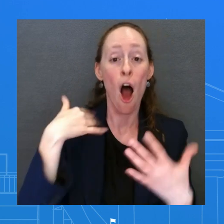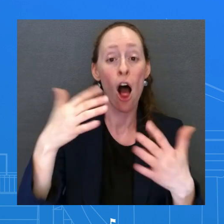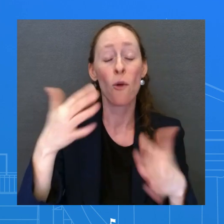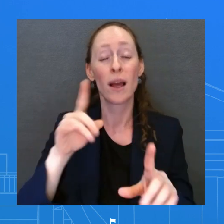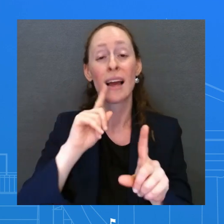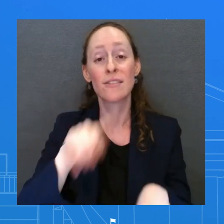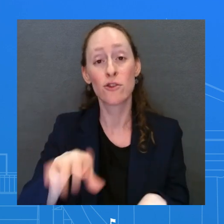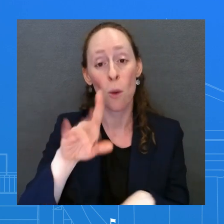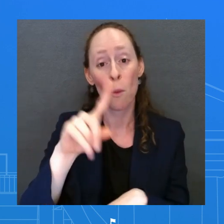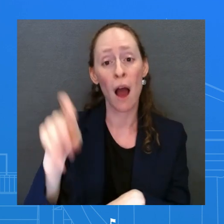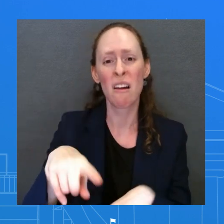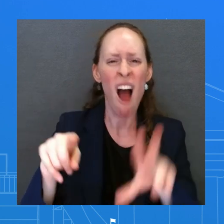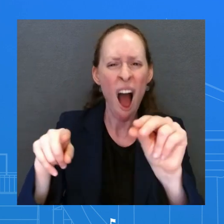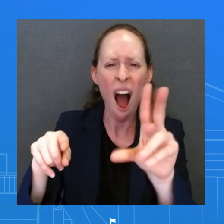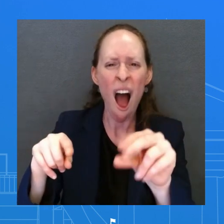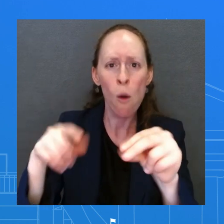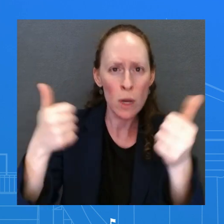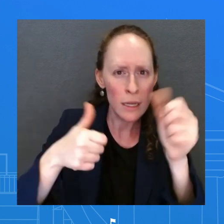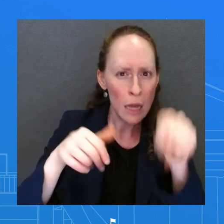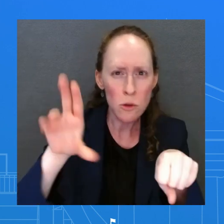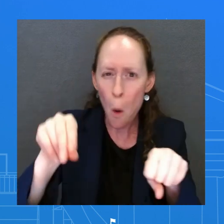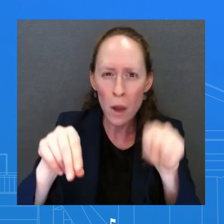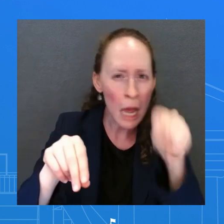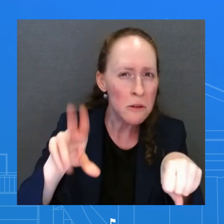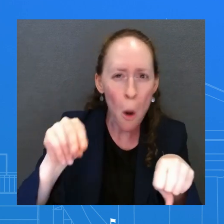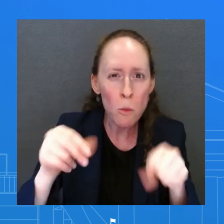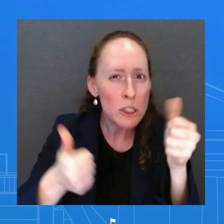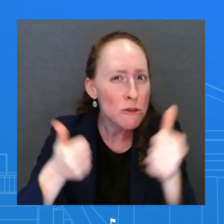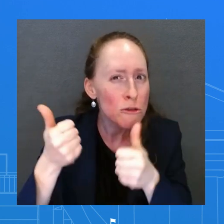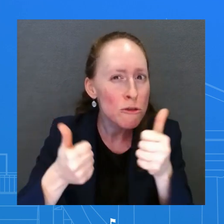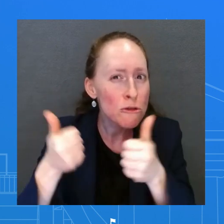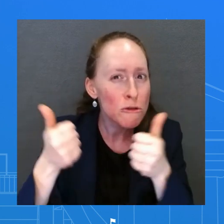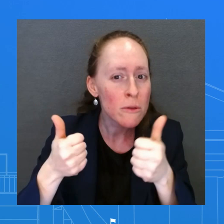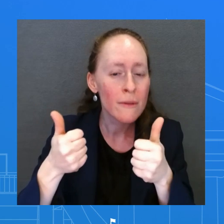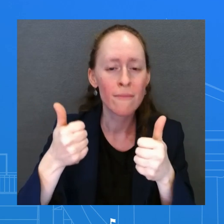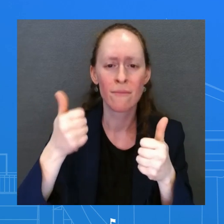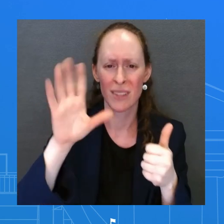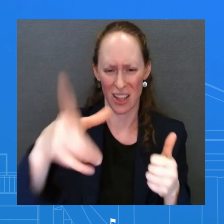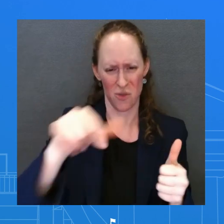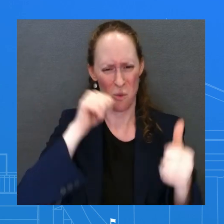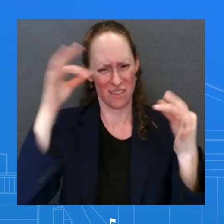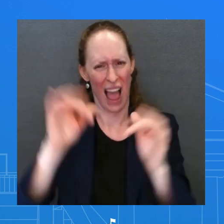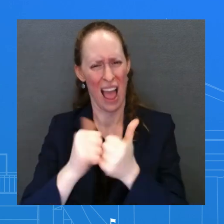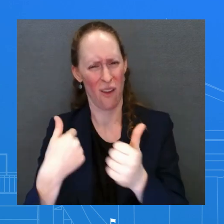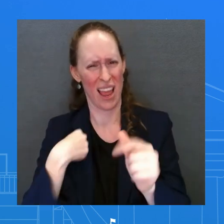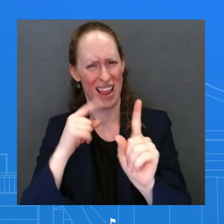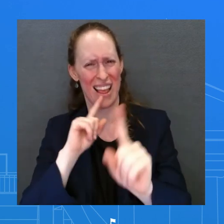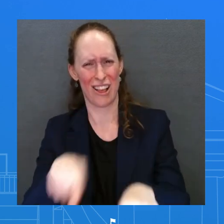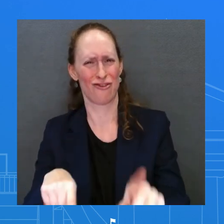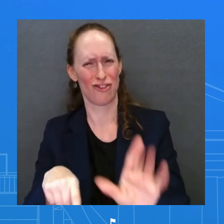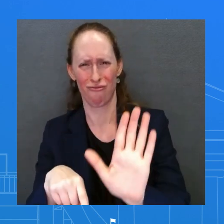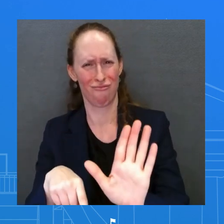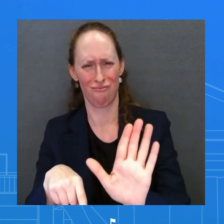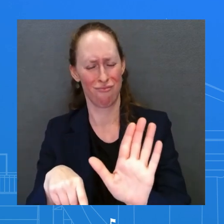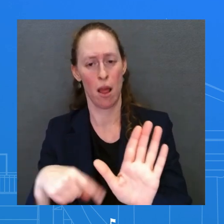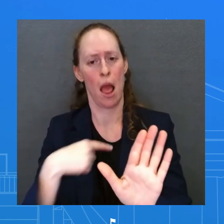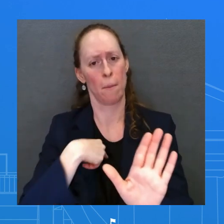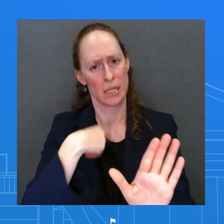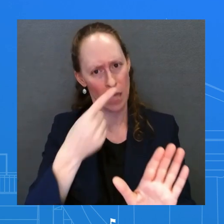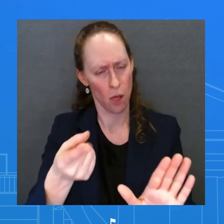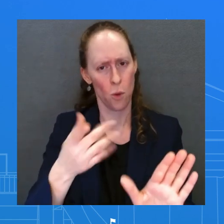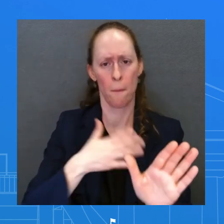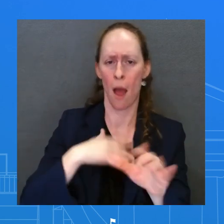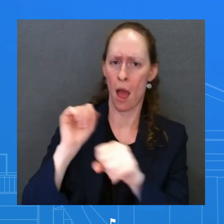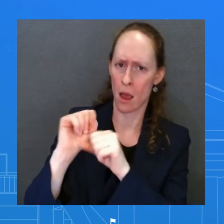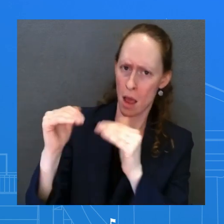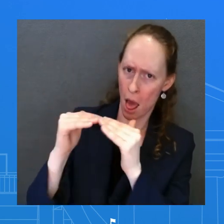It's not up to you how I answer the question. I just answered the question by telling you my colleagues at the White House Counsel has dealt with this, and I would refer you to them. Go